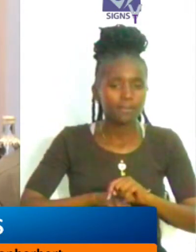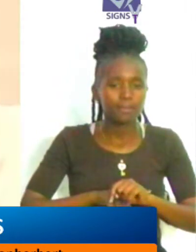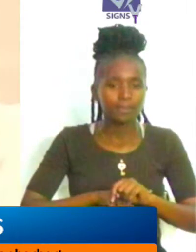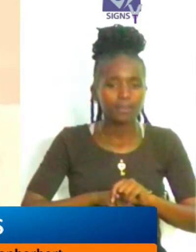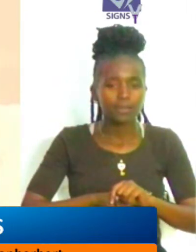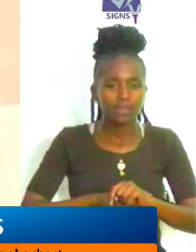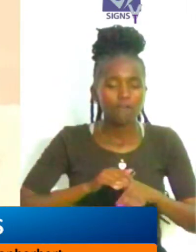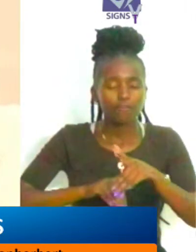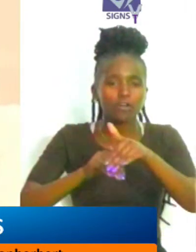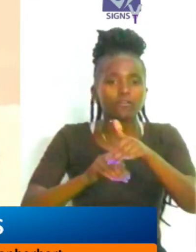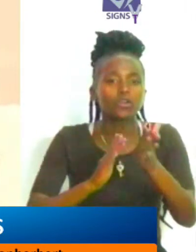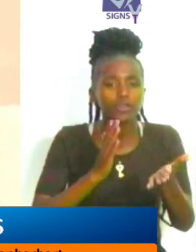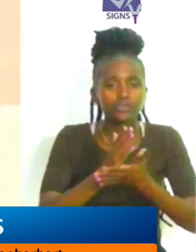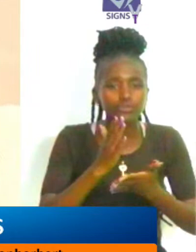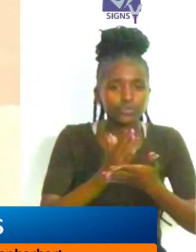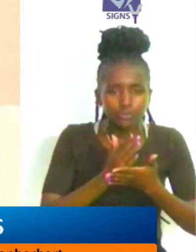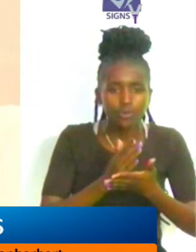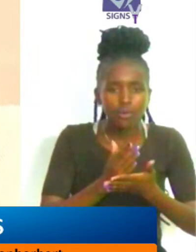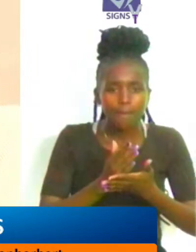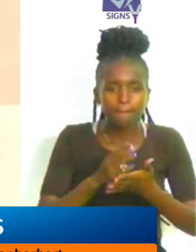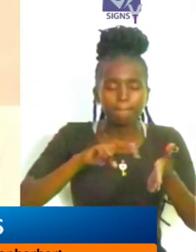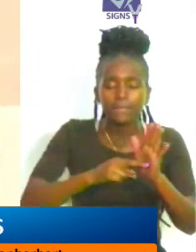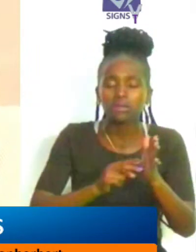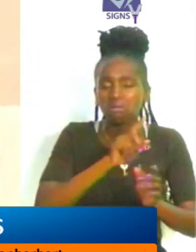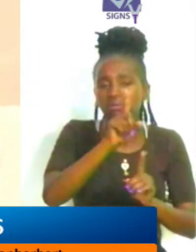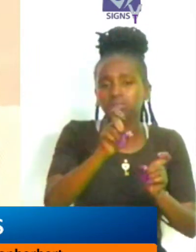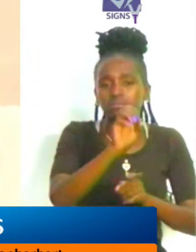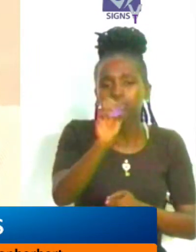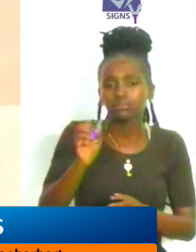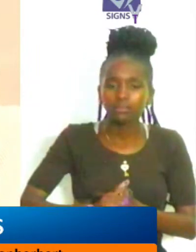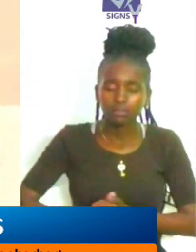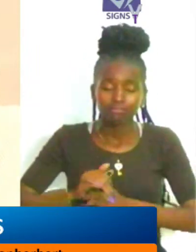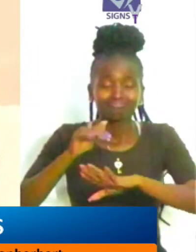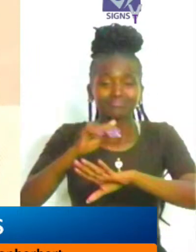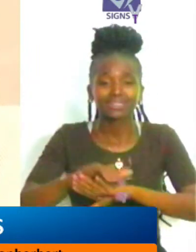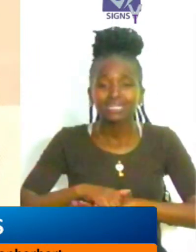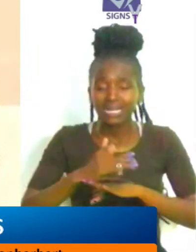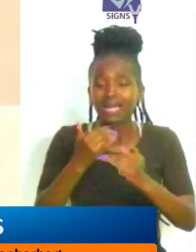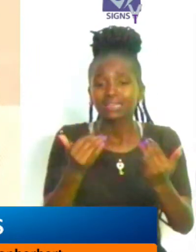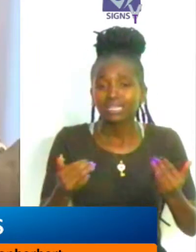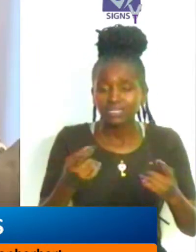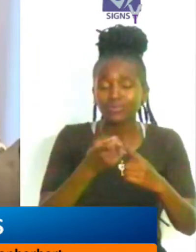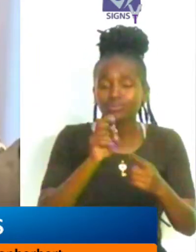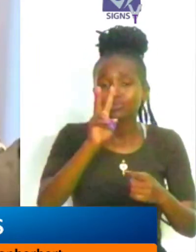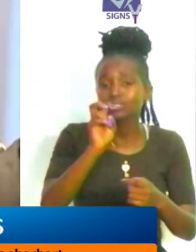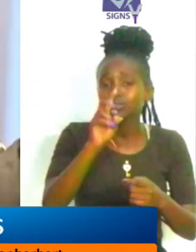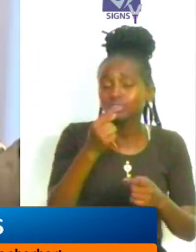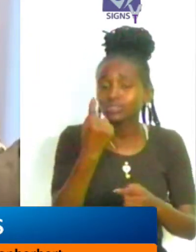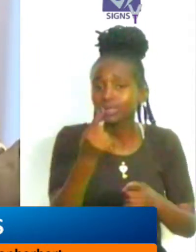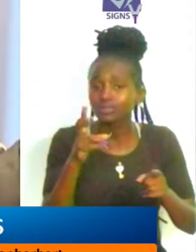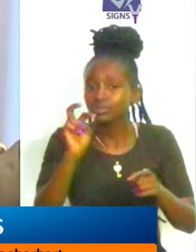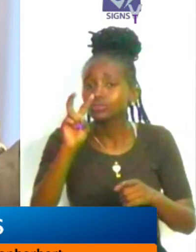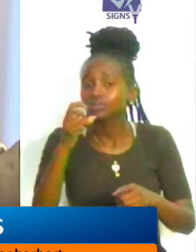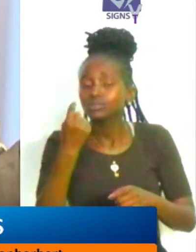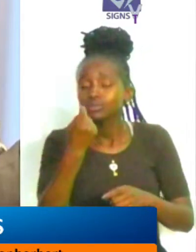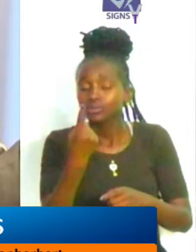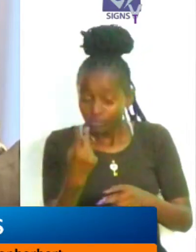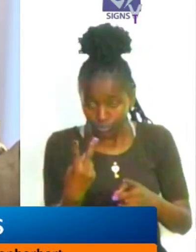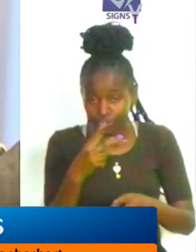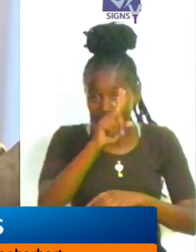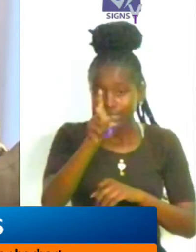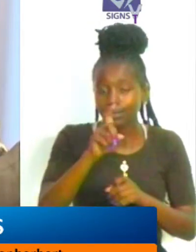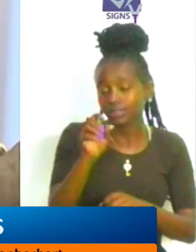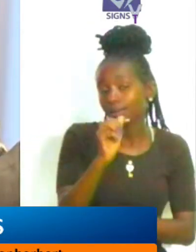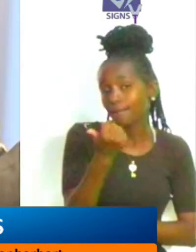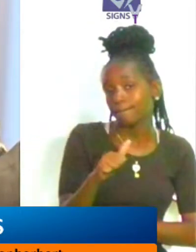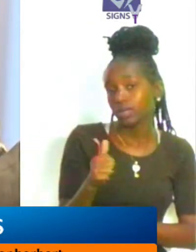exam. We have not received anything for the financial year 2021-2022. In another 2 weeks' time,